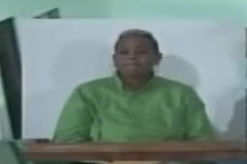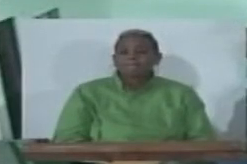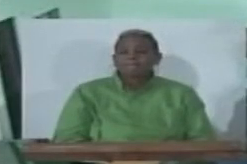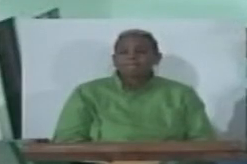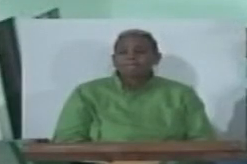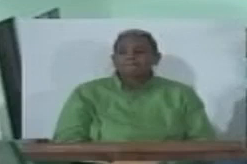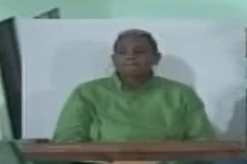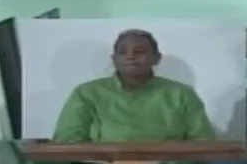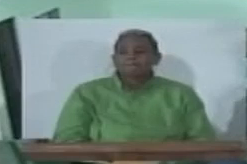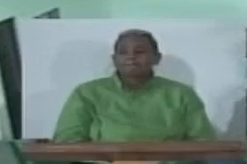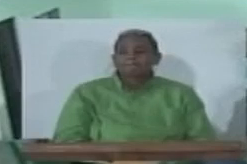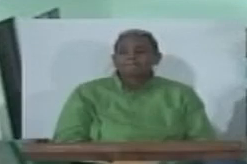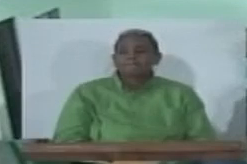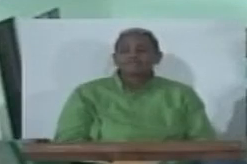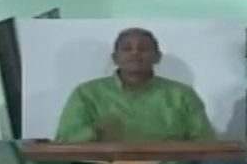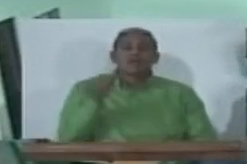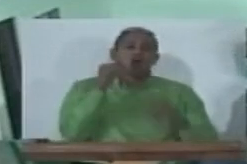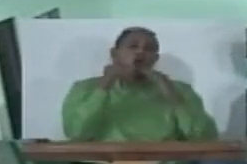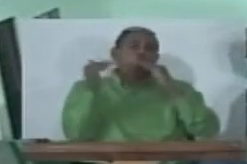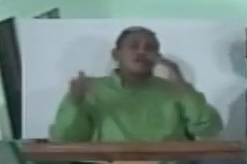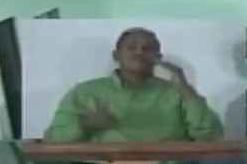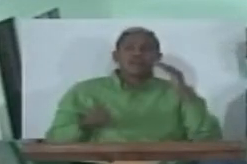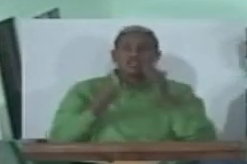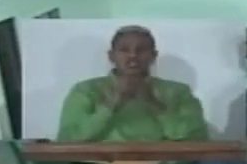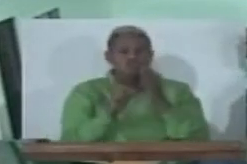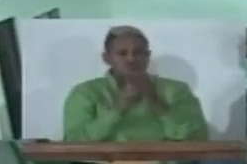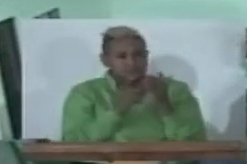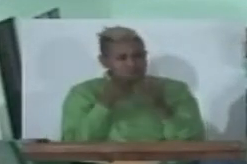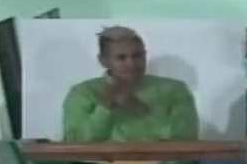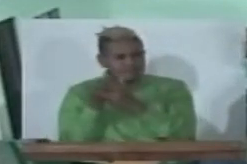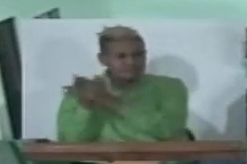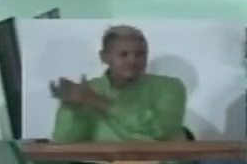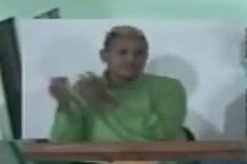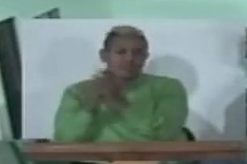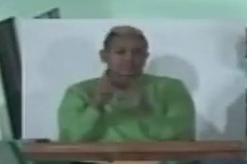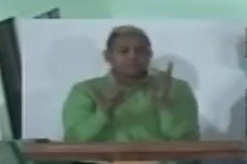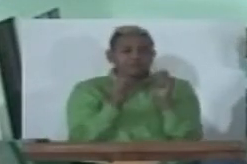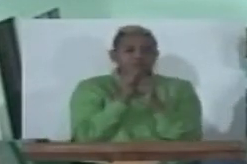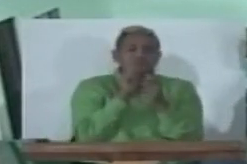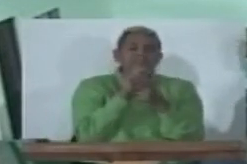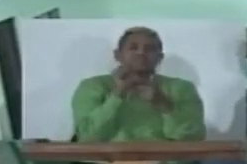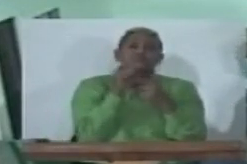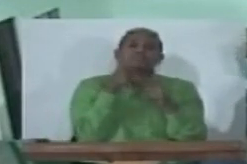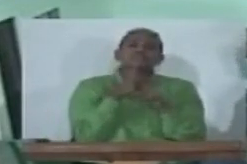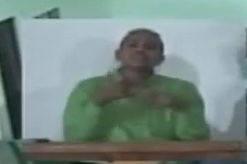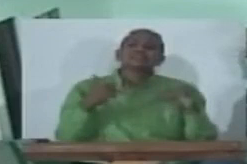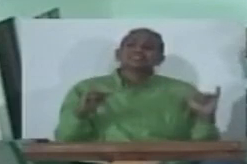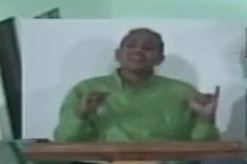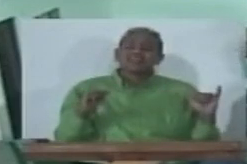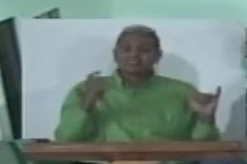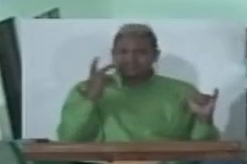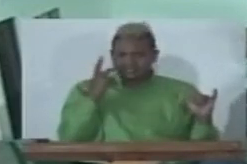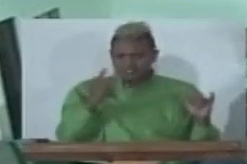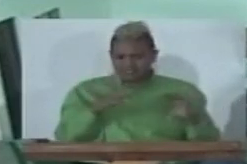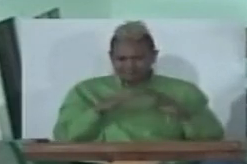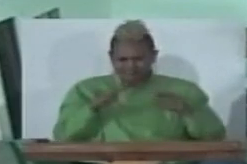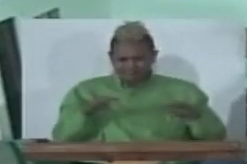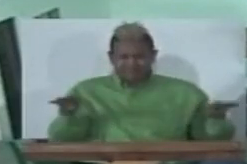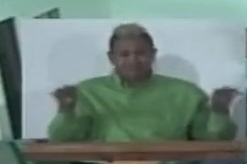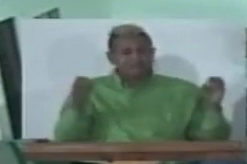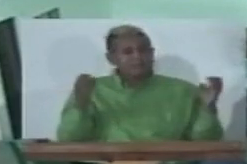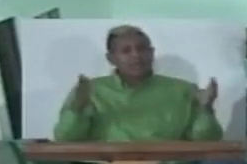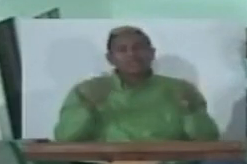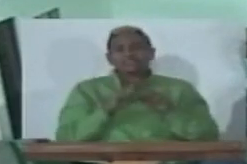This unfair discrimination against people with disabilities are perpetuated in many